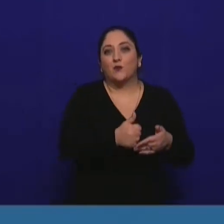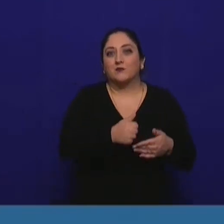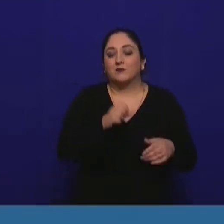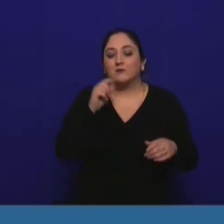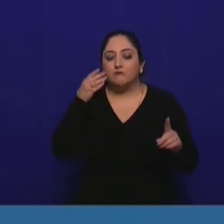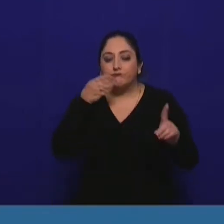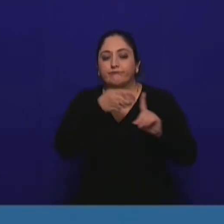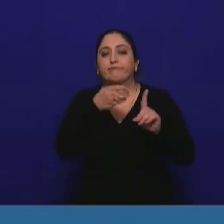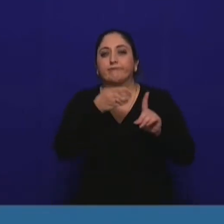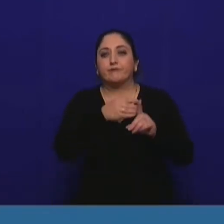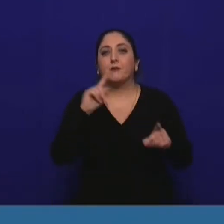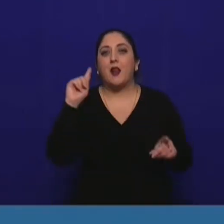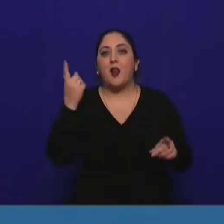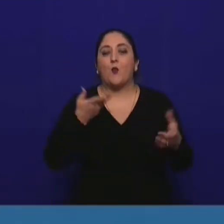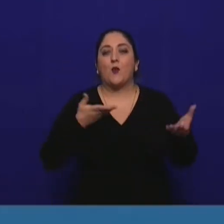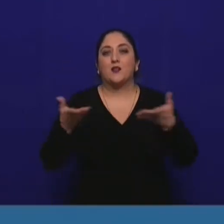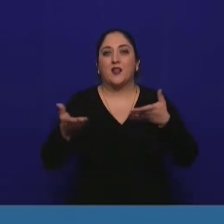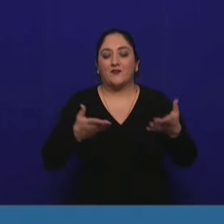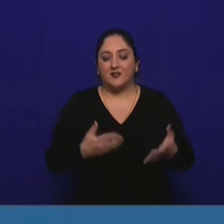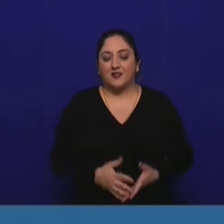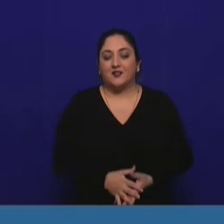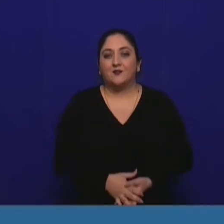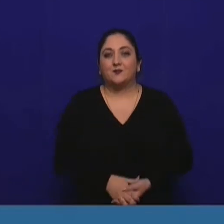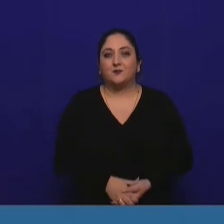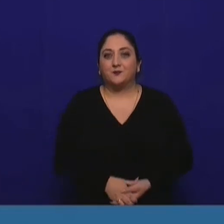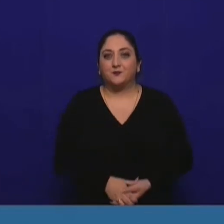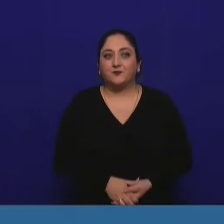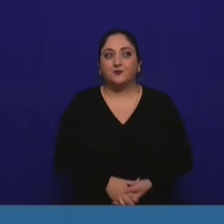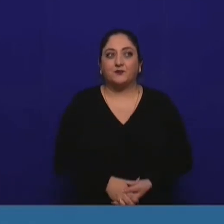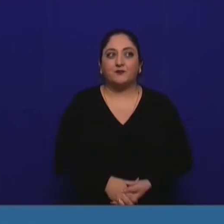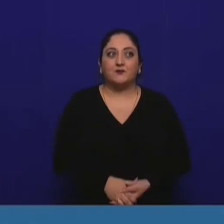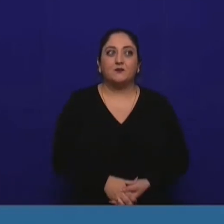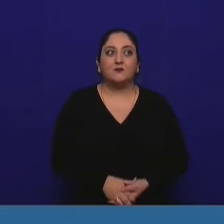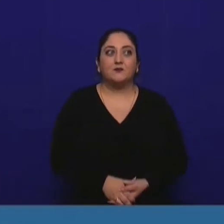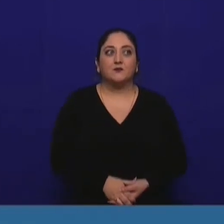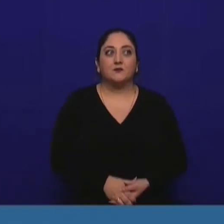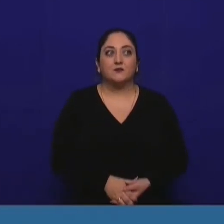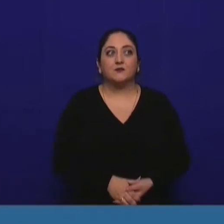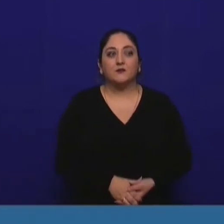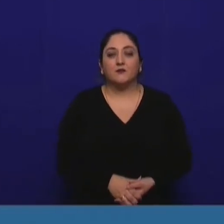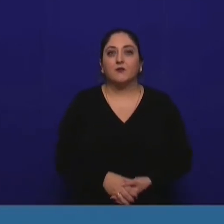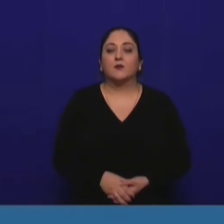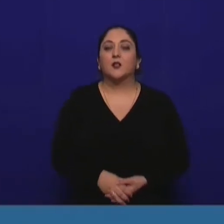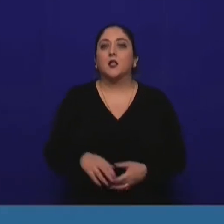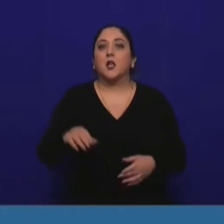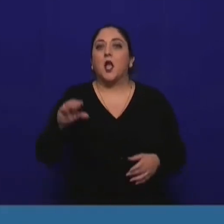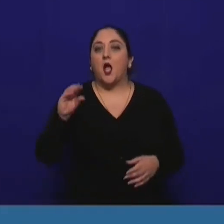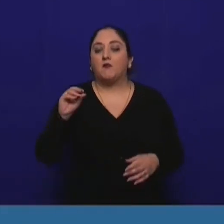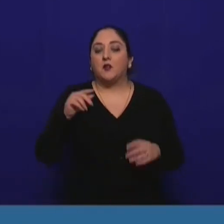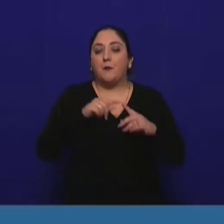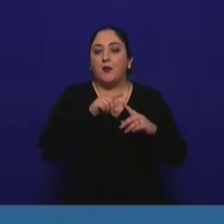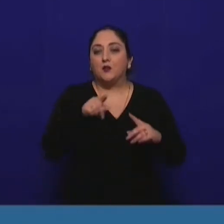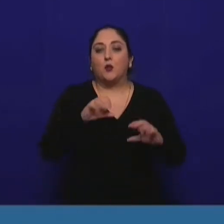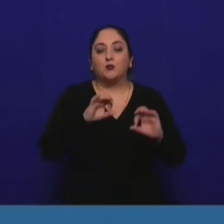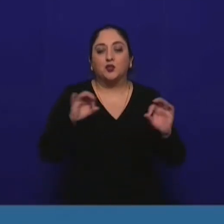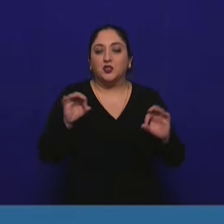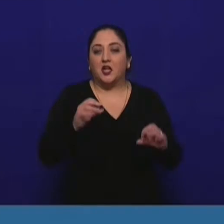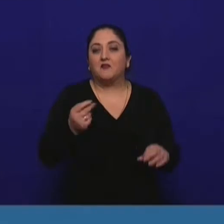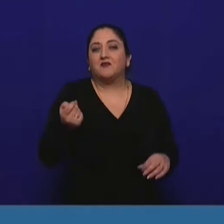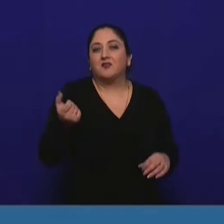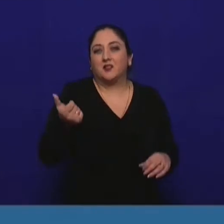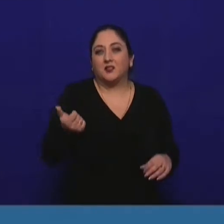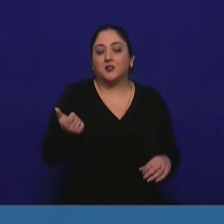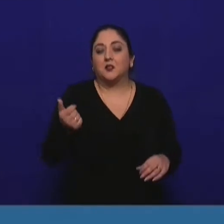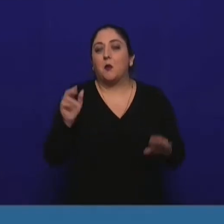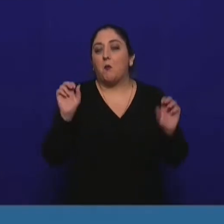nagħtu l-aħjar kura lil dawn il-persuni. Qed ngħid li ma kellniex xi allerġiji li kienu severi u ftit allerġiji li